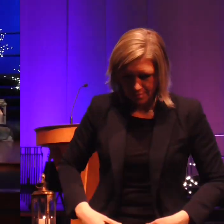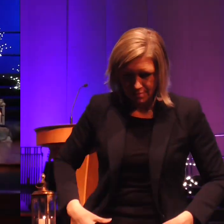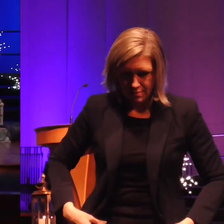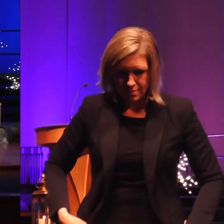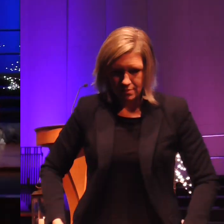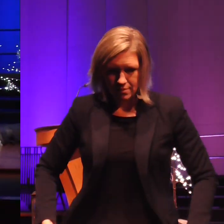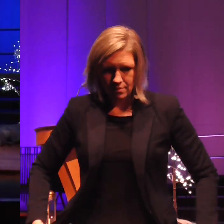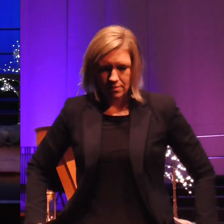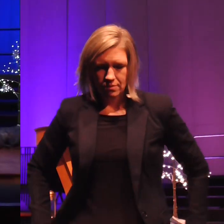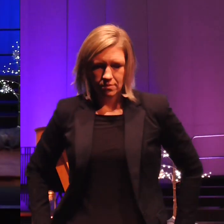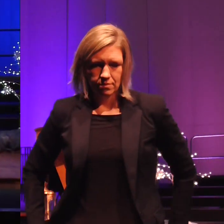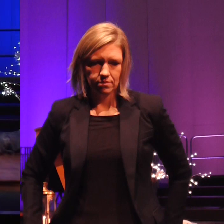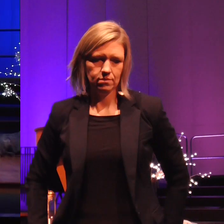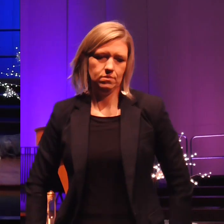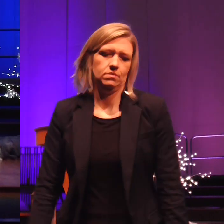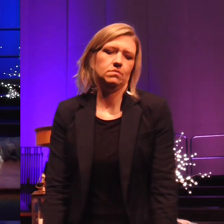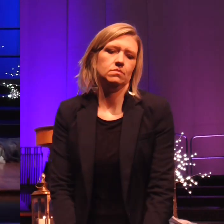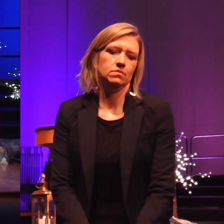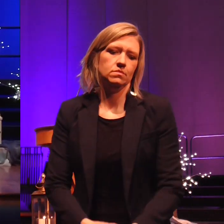I've been